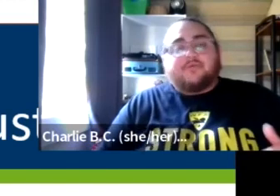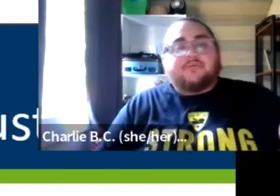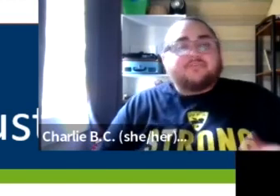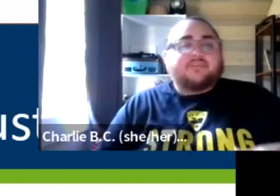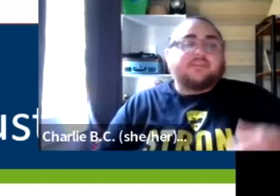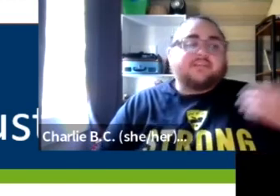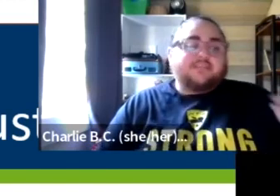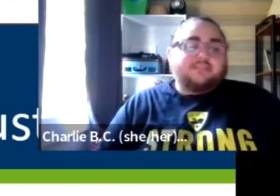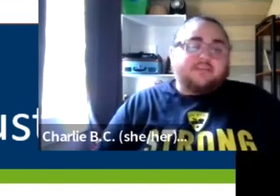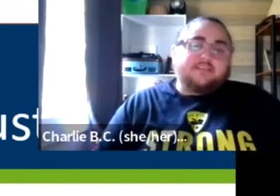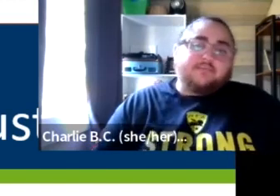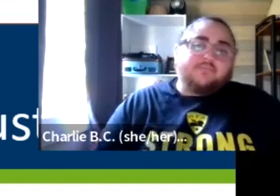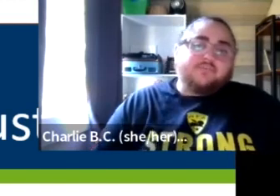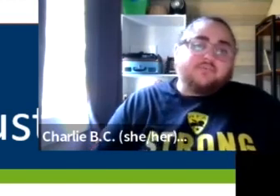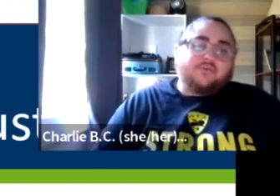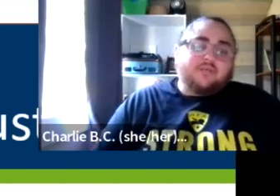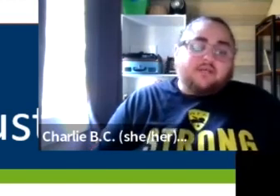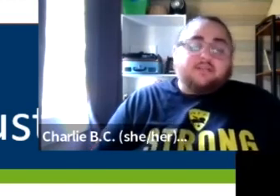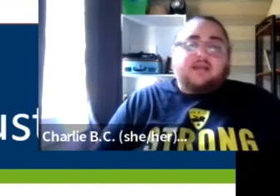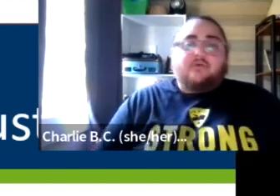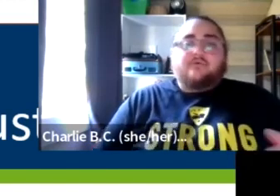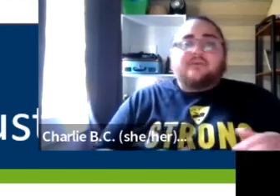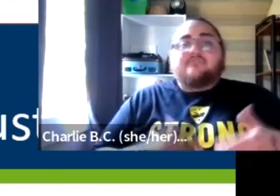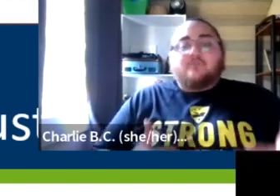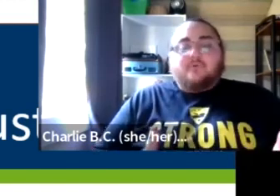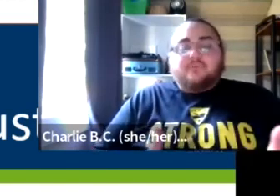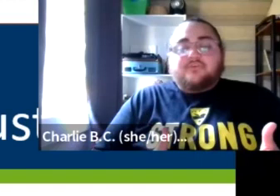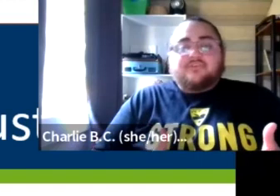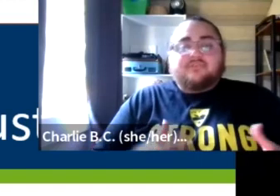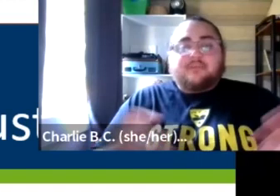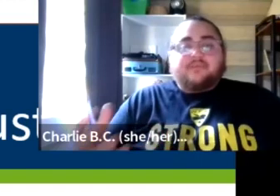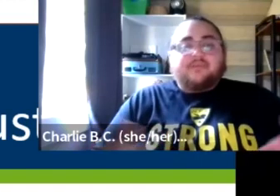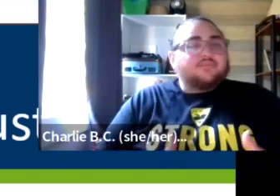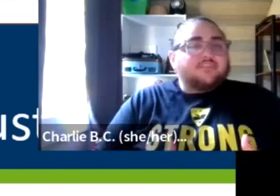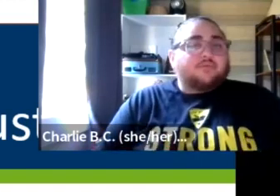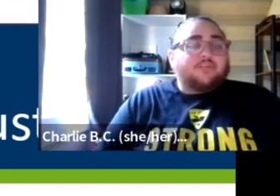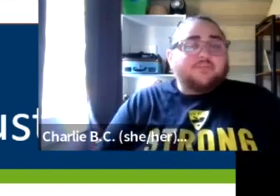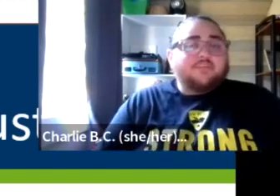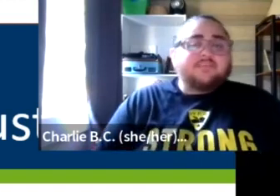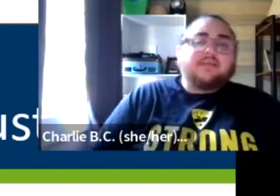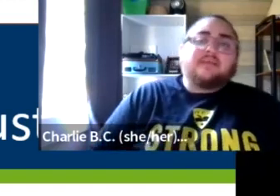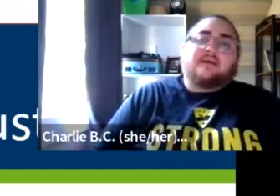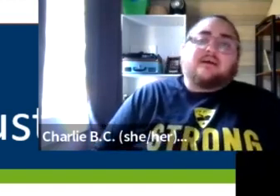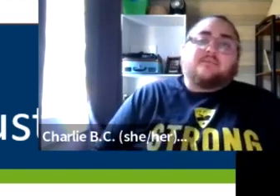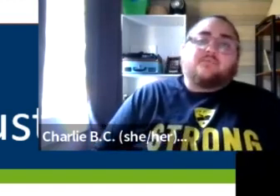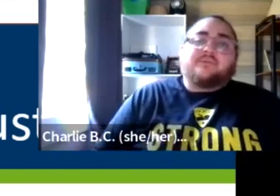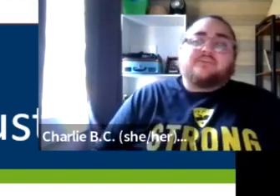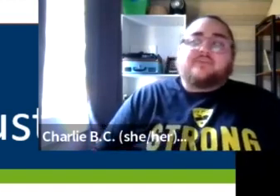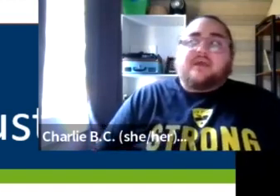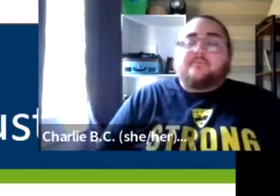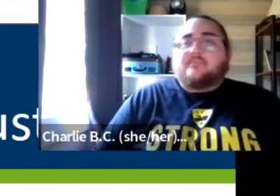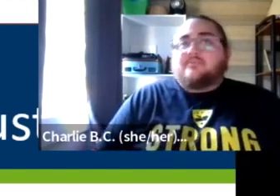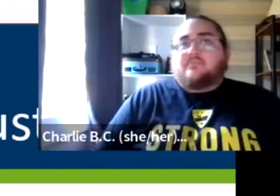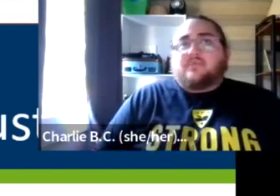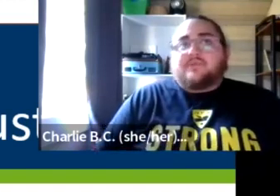with property owners and incentivize them to allow informal chosen family hosting arrangements. We